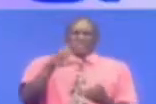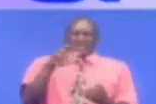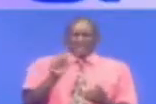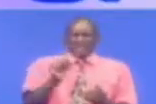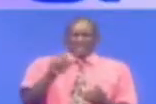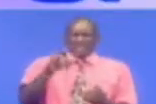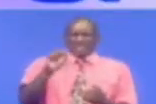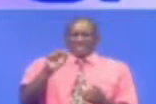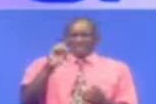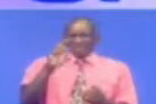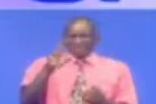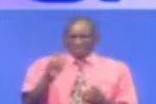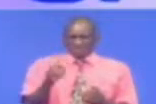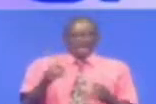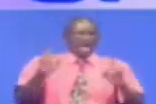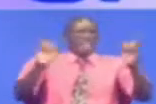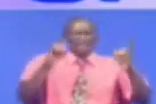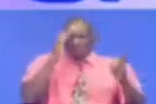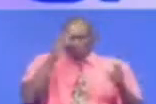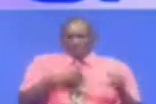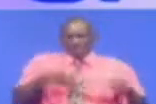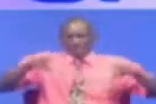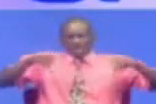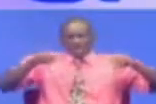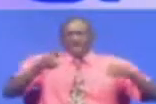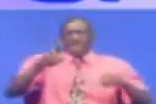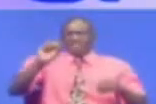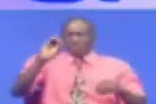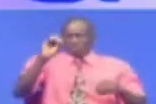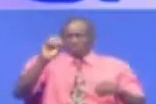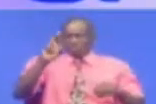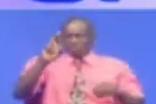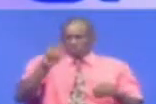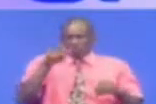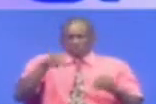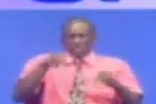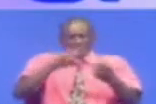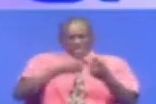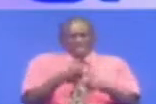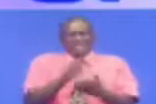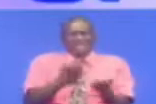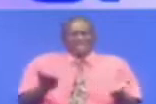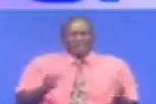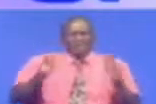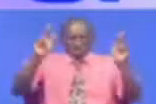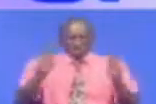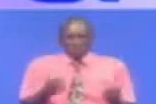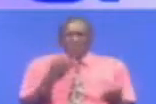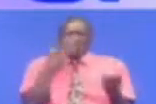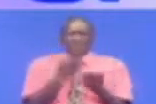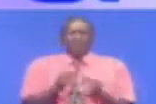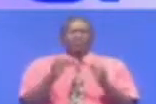there was a resort of this quality and this standard somewhere in the Lake City. Thank you very much, the hosts here in